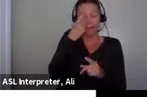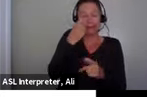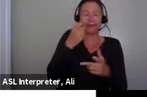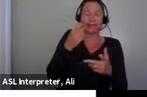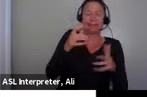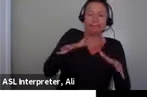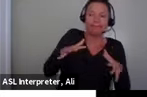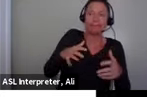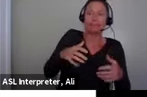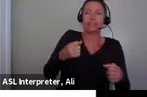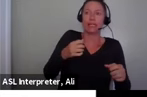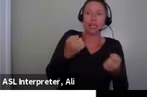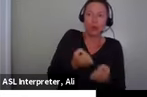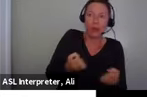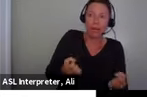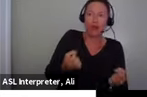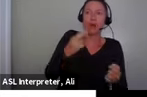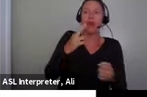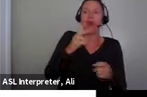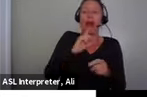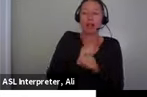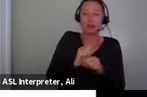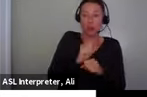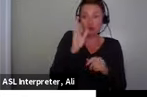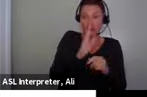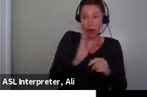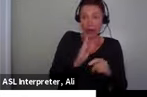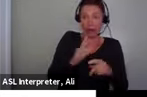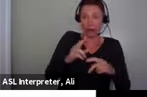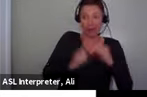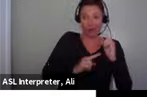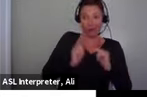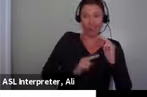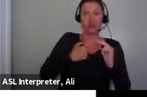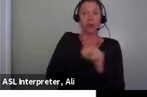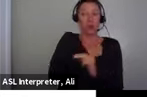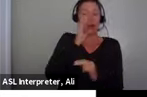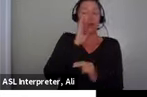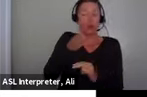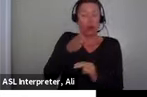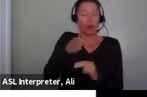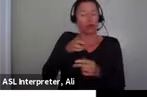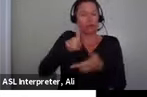or actual cracking in buildings. So they will be looking at that.